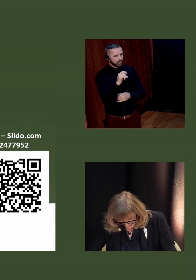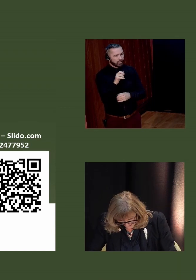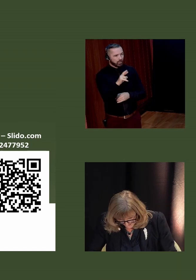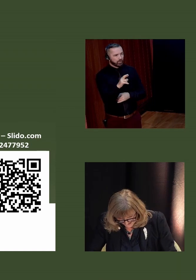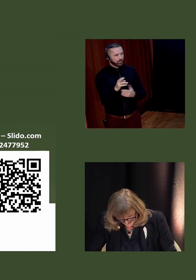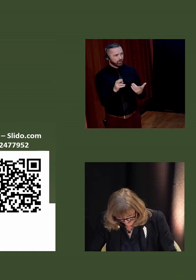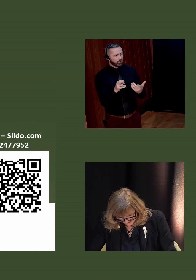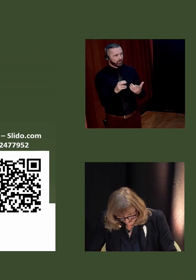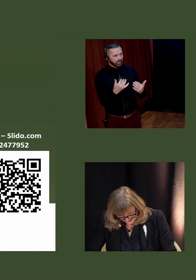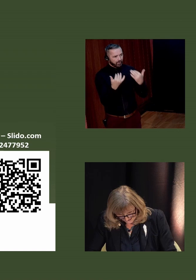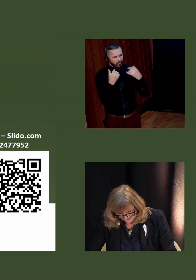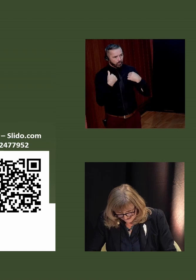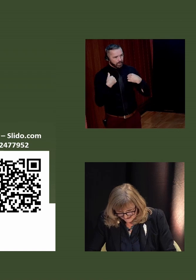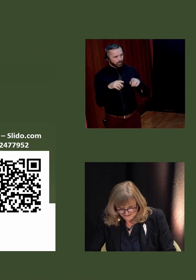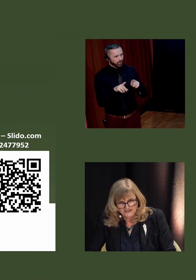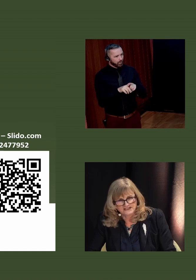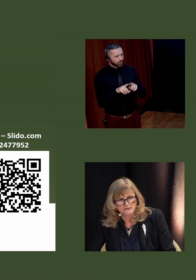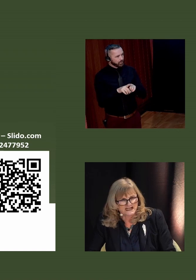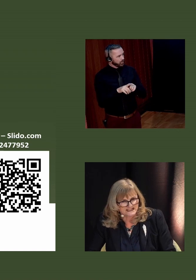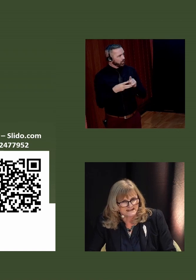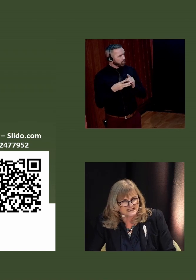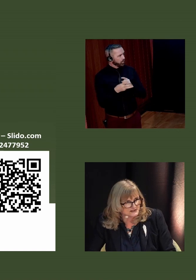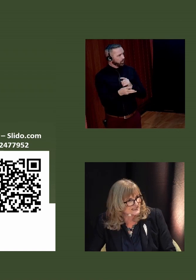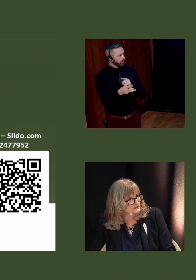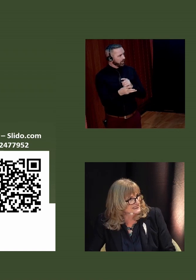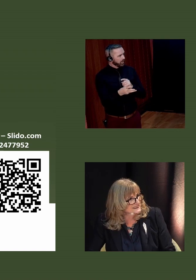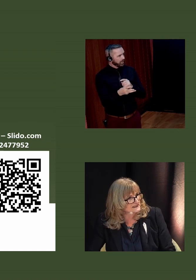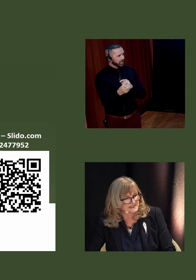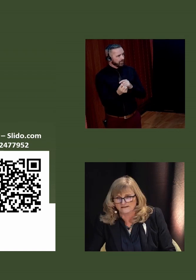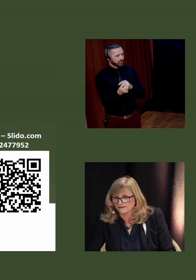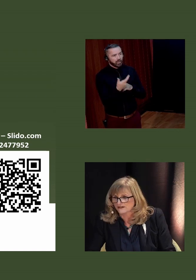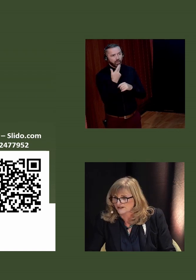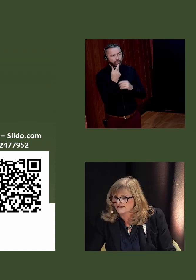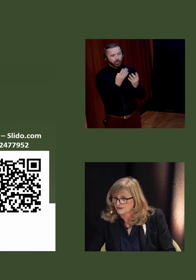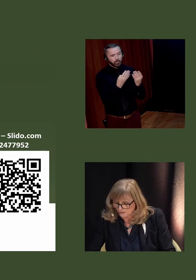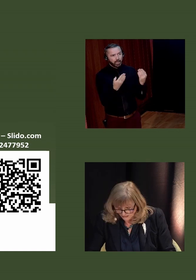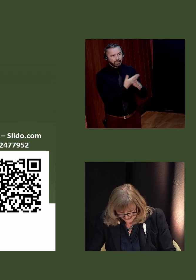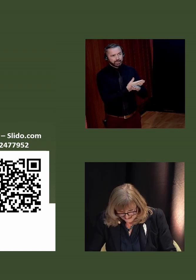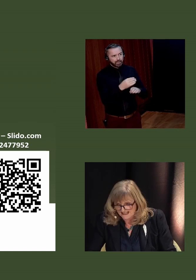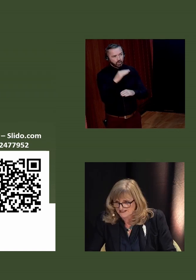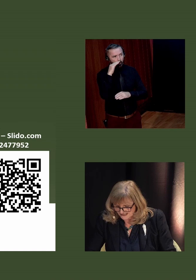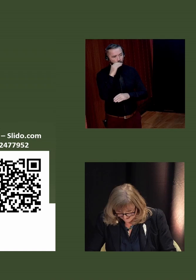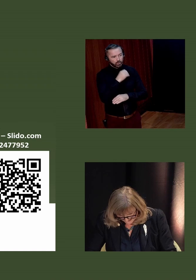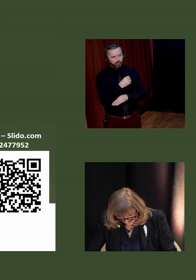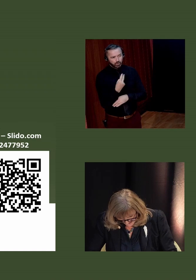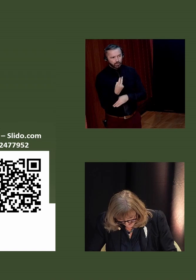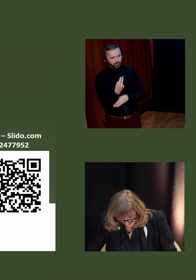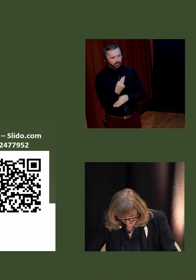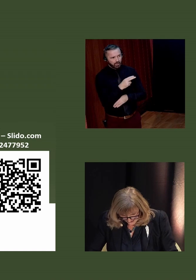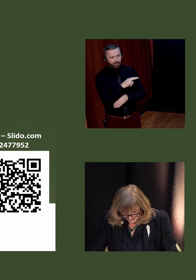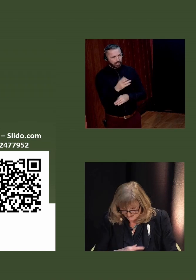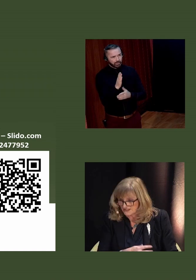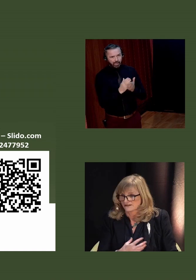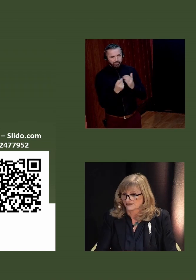has just informed me also that there will be a third panel will be starting at 1:45